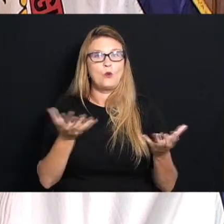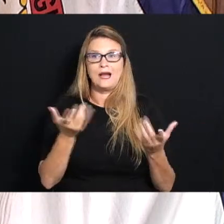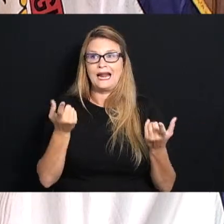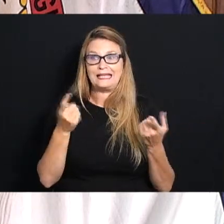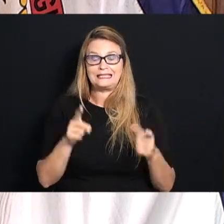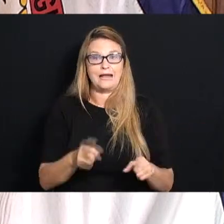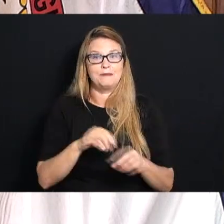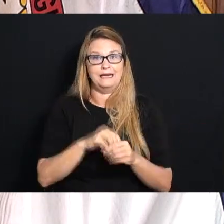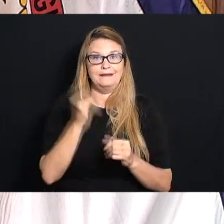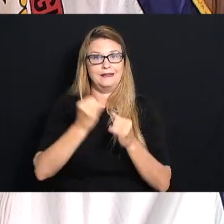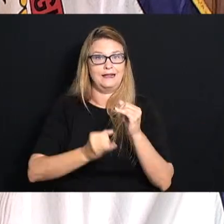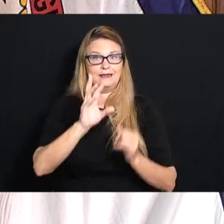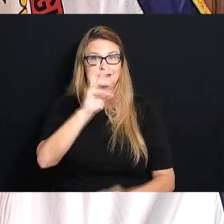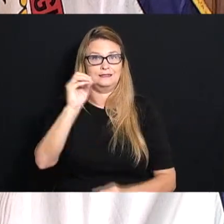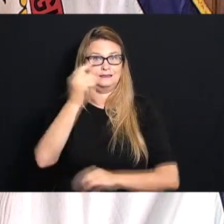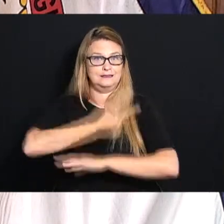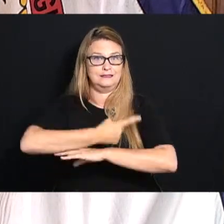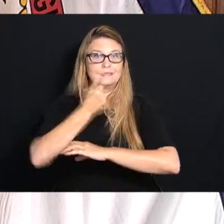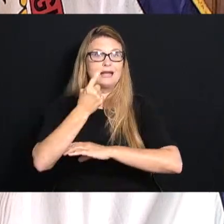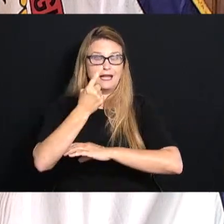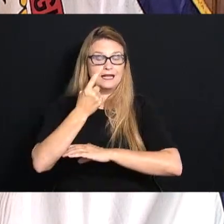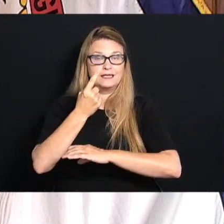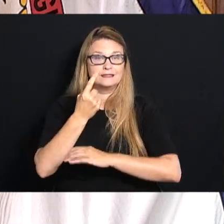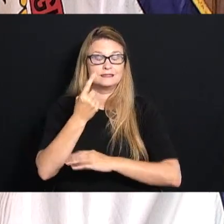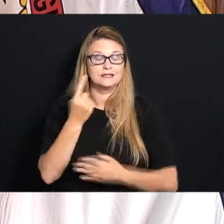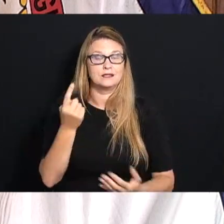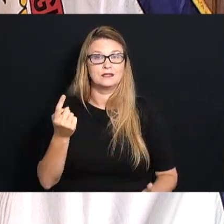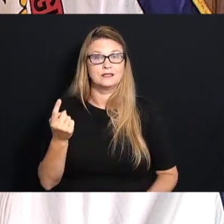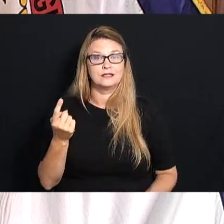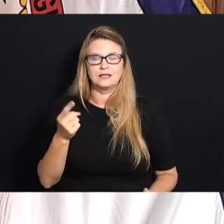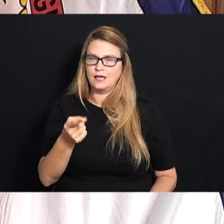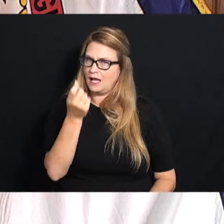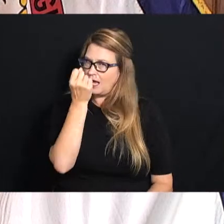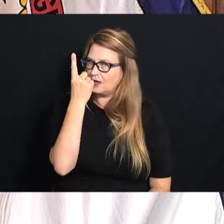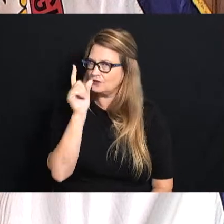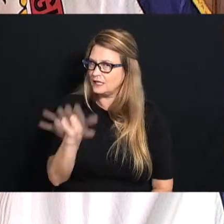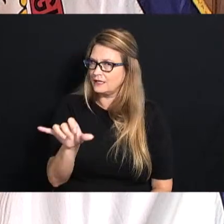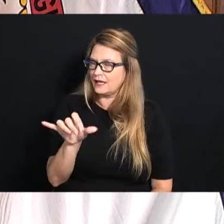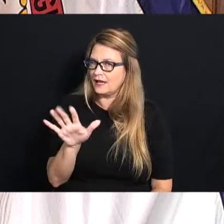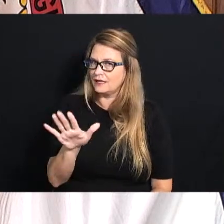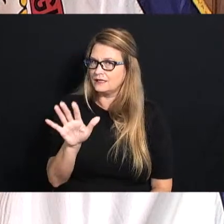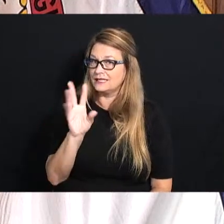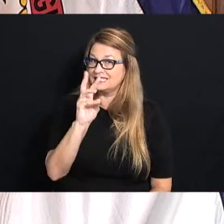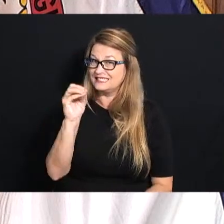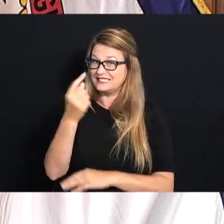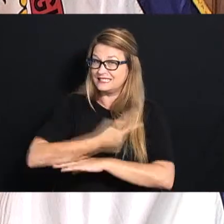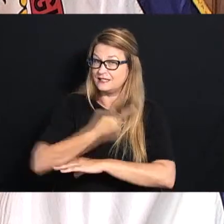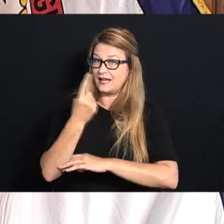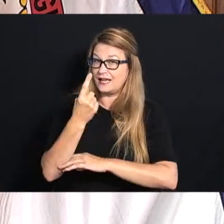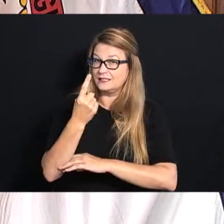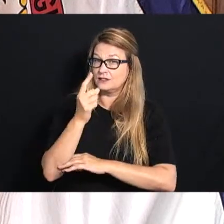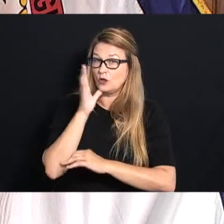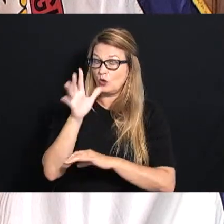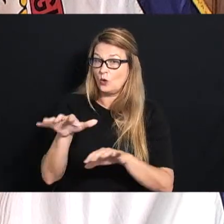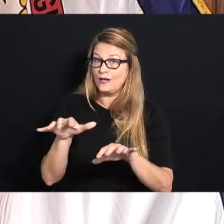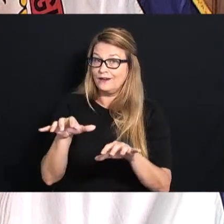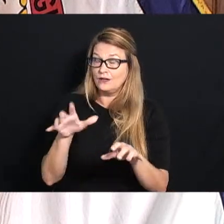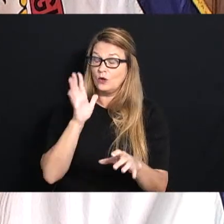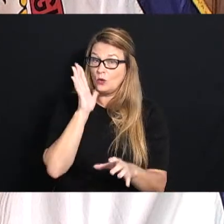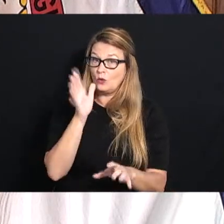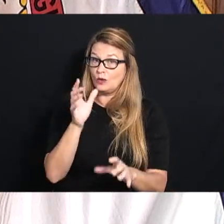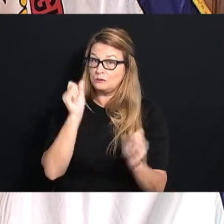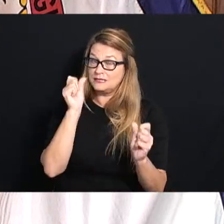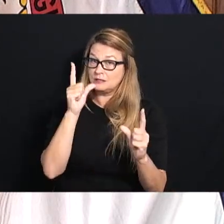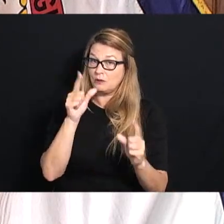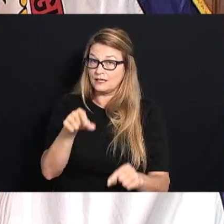days? In the last 60 days, now get this, because this will take your breath.